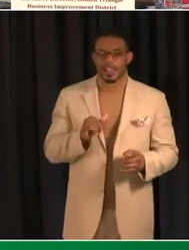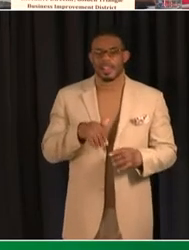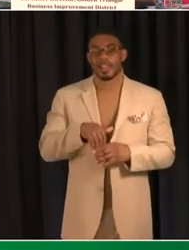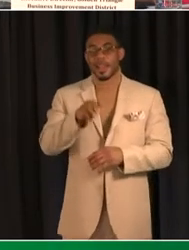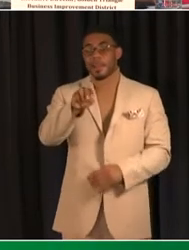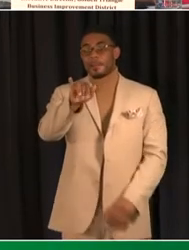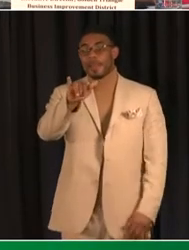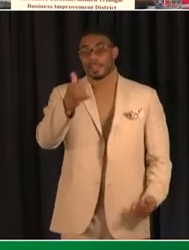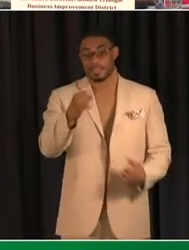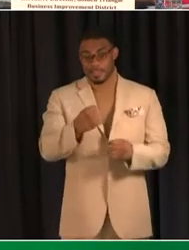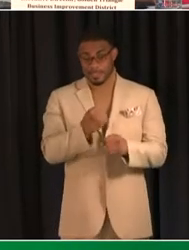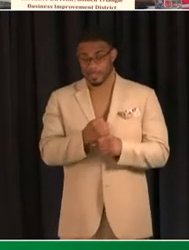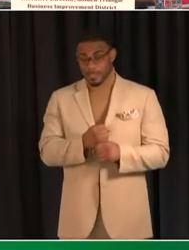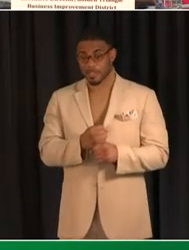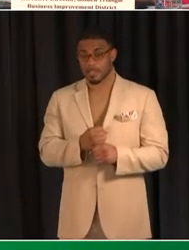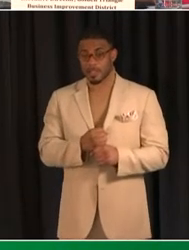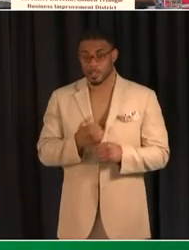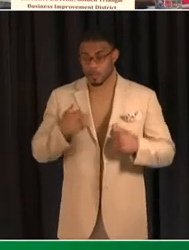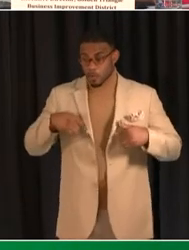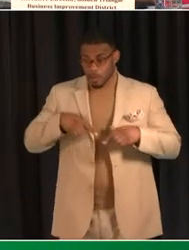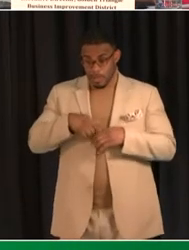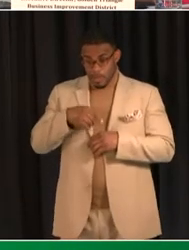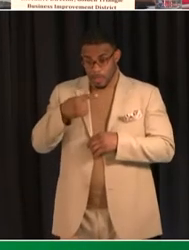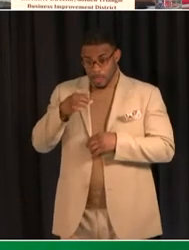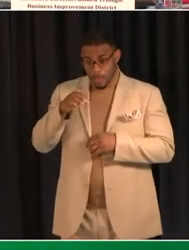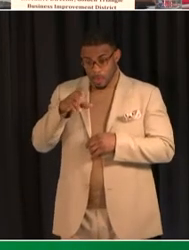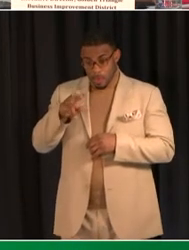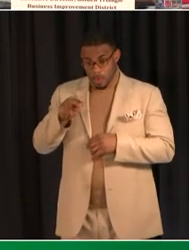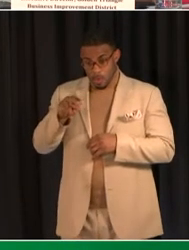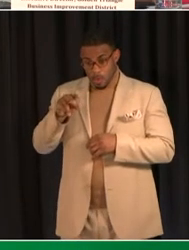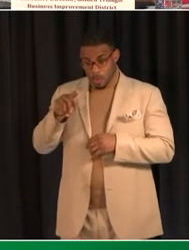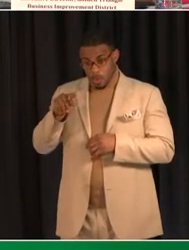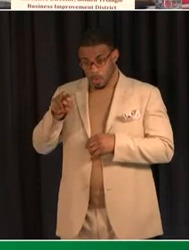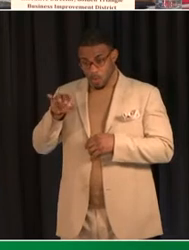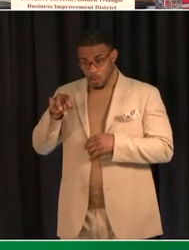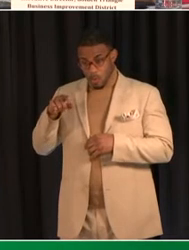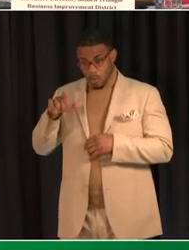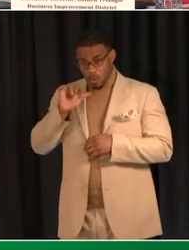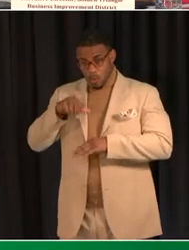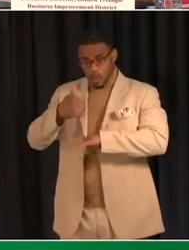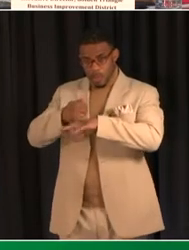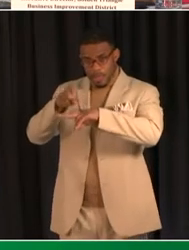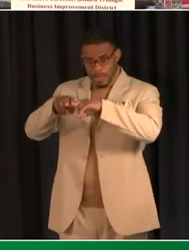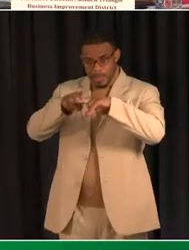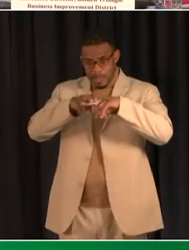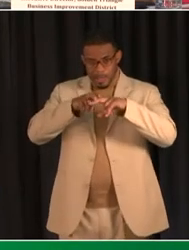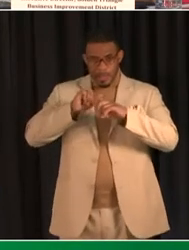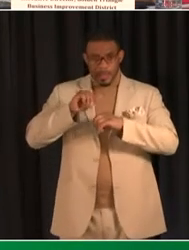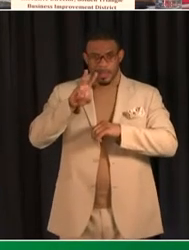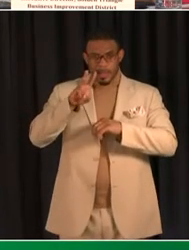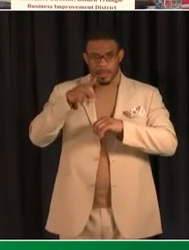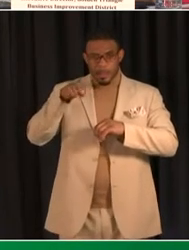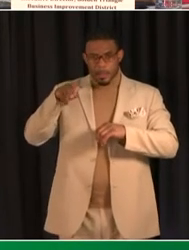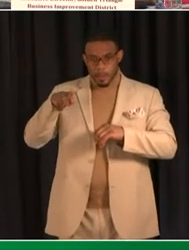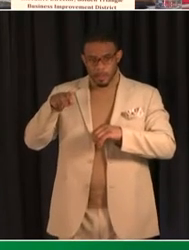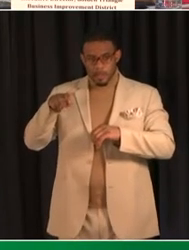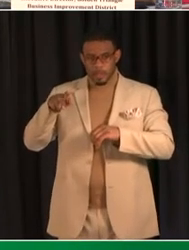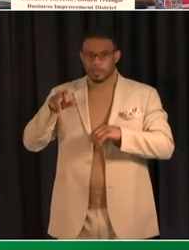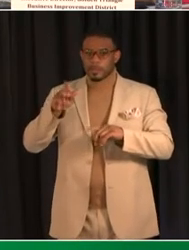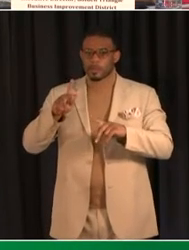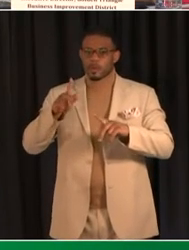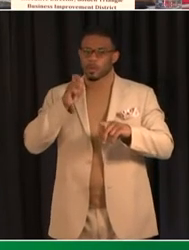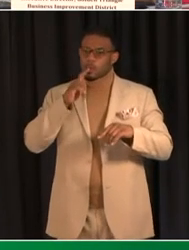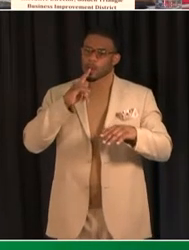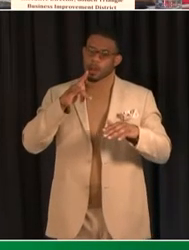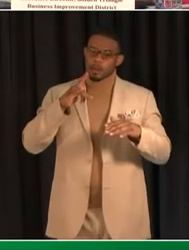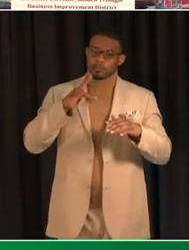is that in May, we in the Golden Triangle are going to install seating in our 6 parks